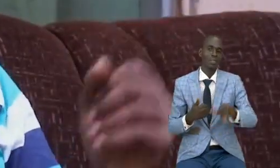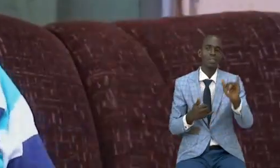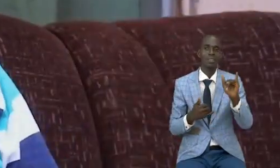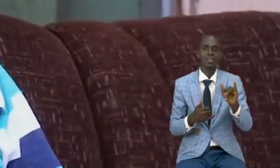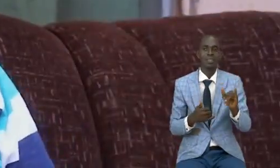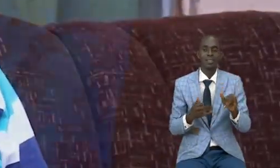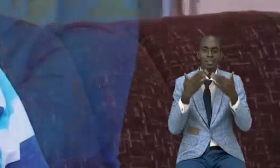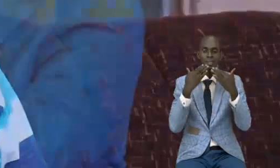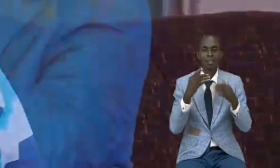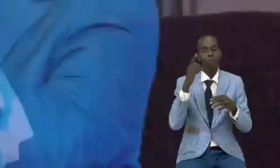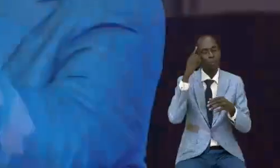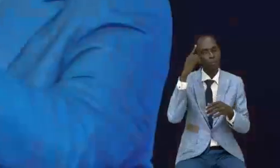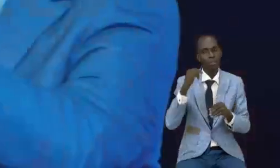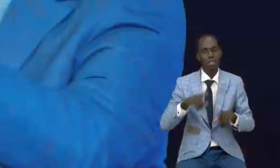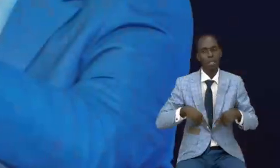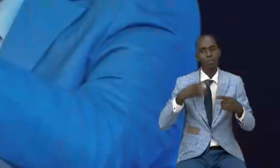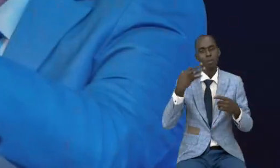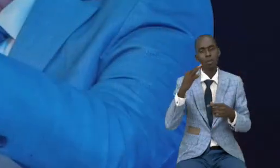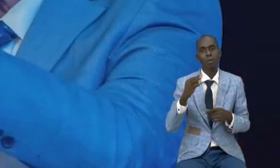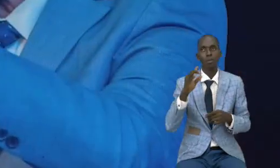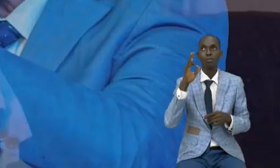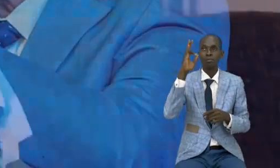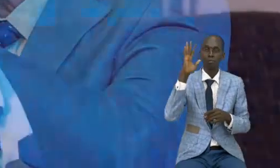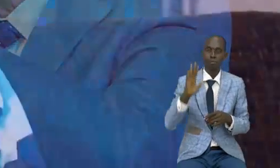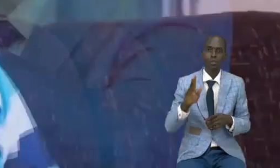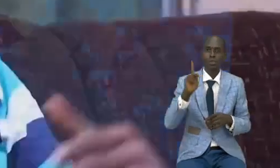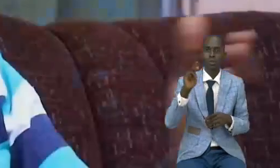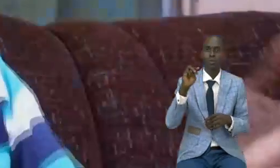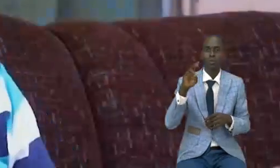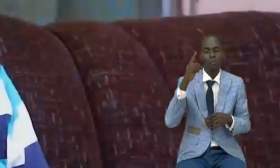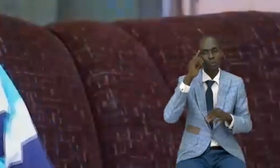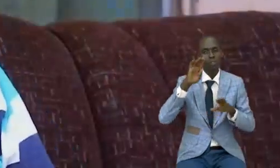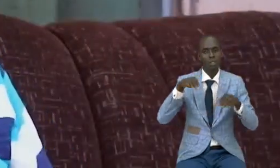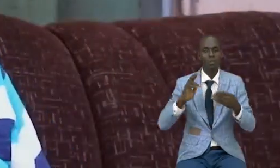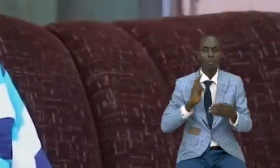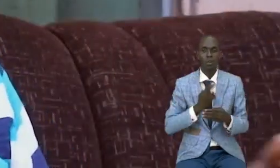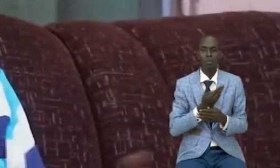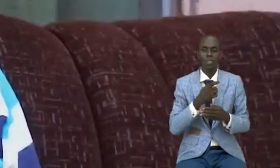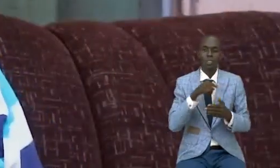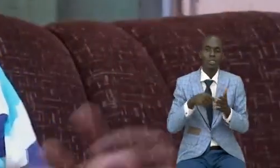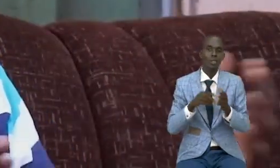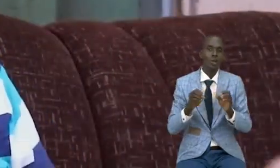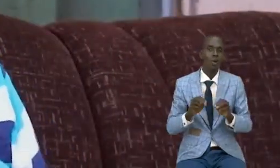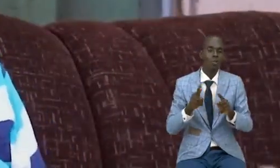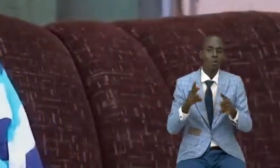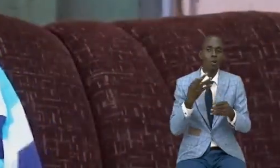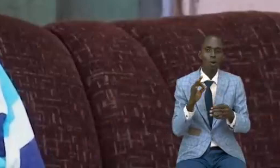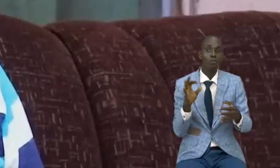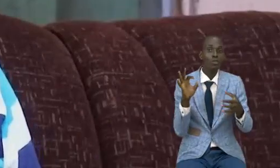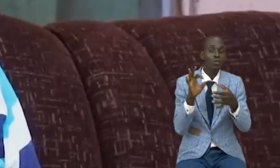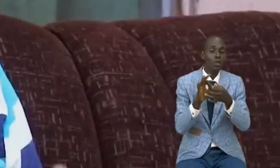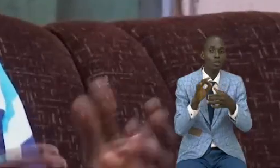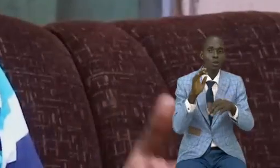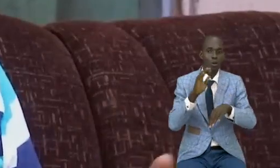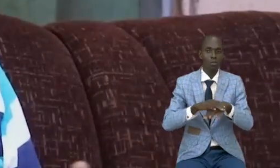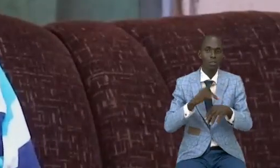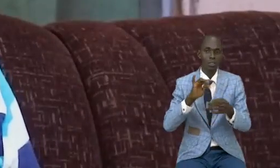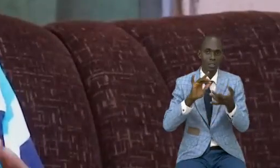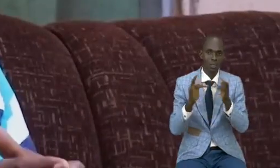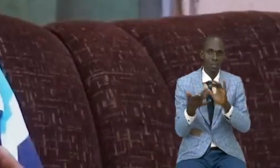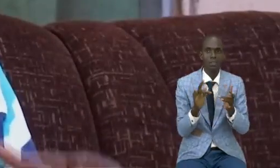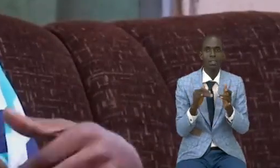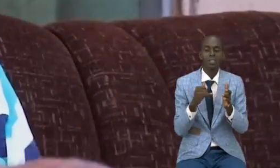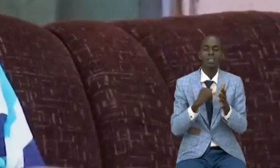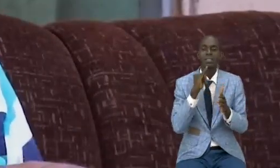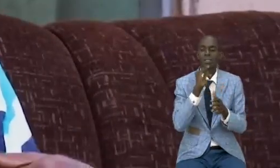Pastor Kumuyi for giving us this opportunity of joining online. Online miracle, online service is an avenue